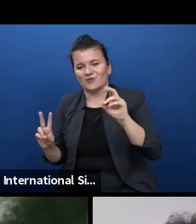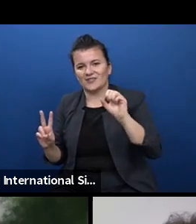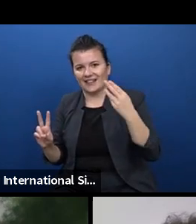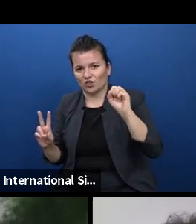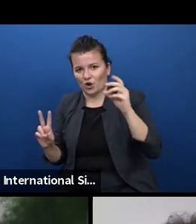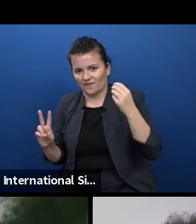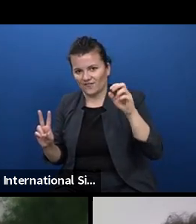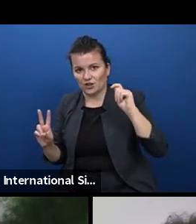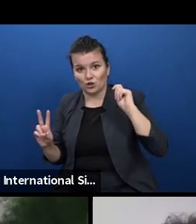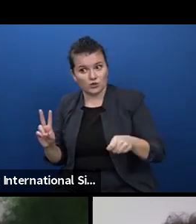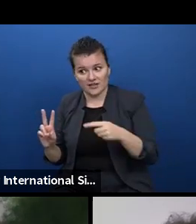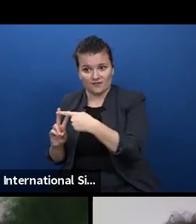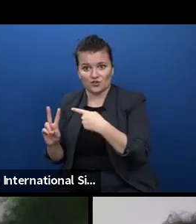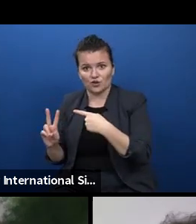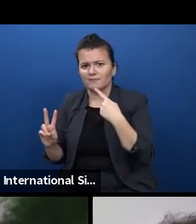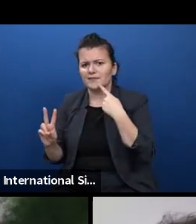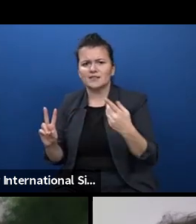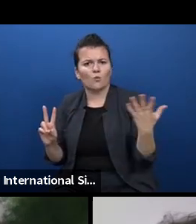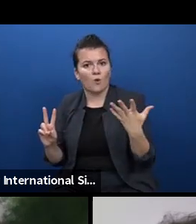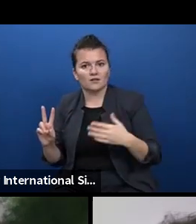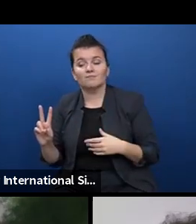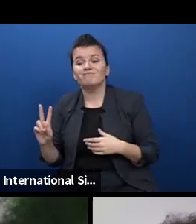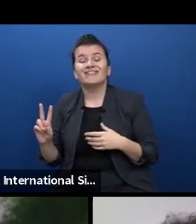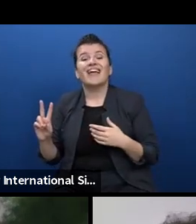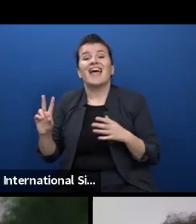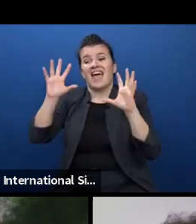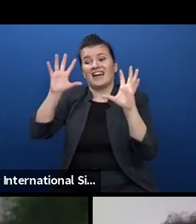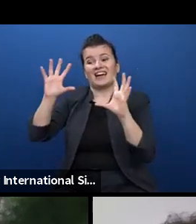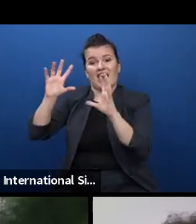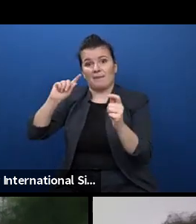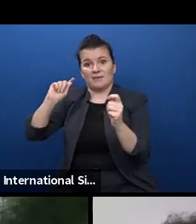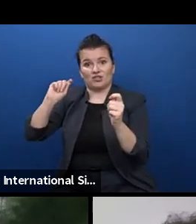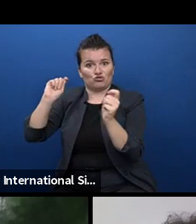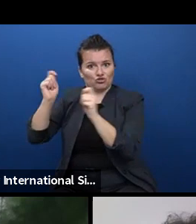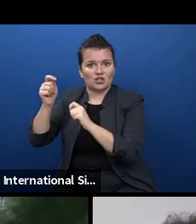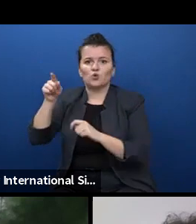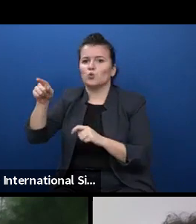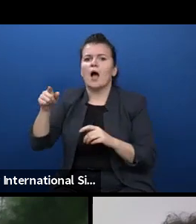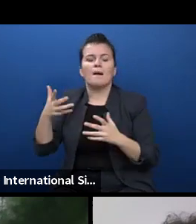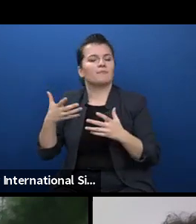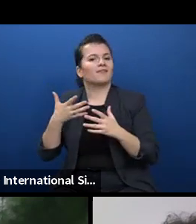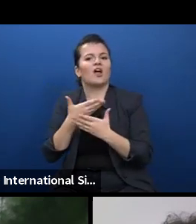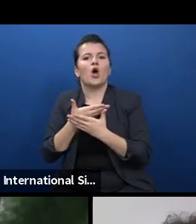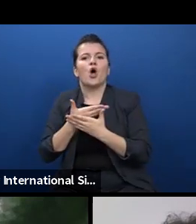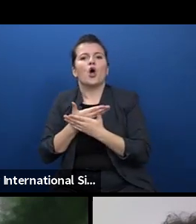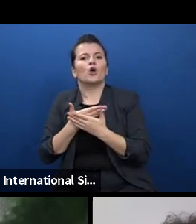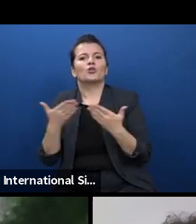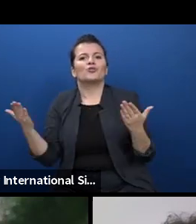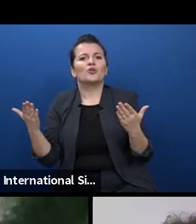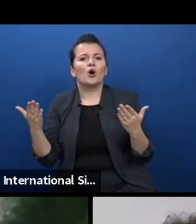it's about something bigger, this issue, than just saving printing